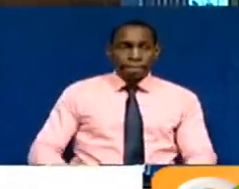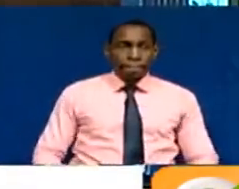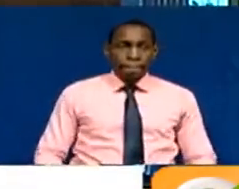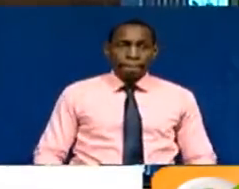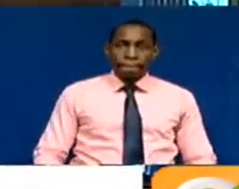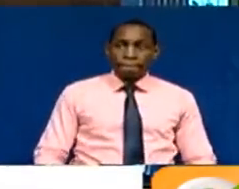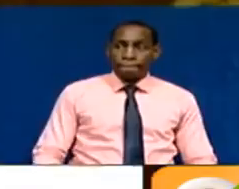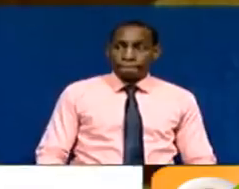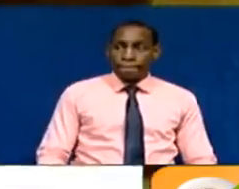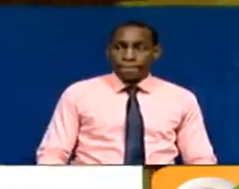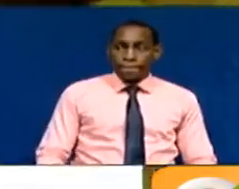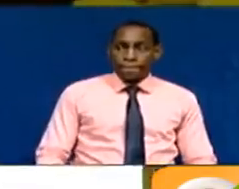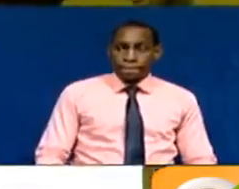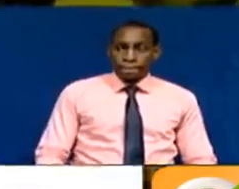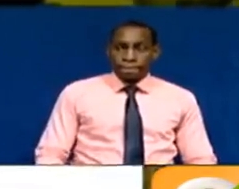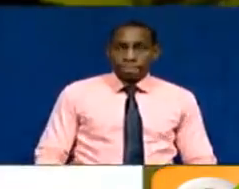basket.